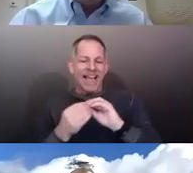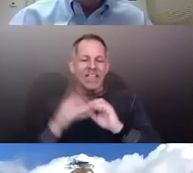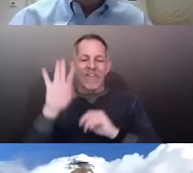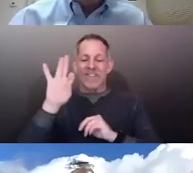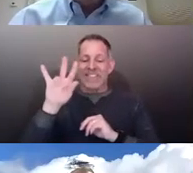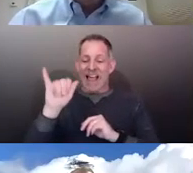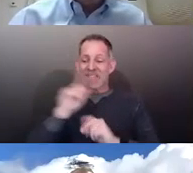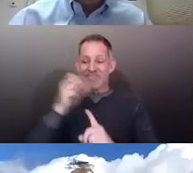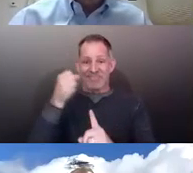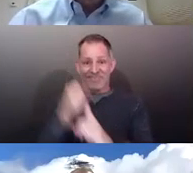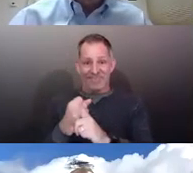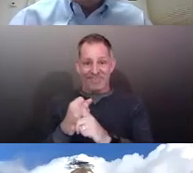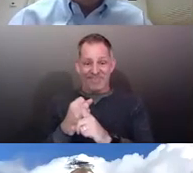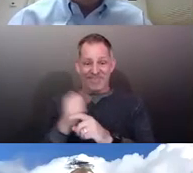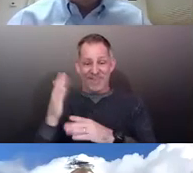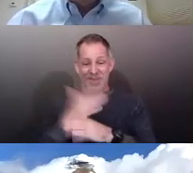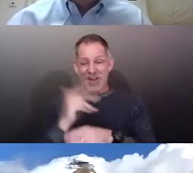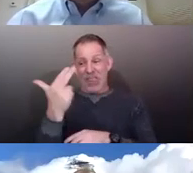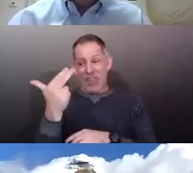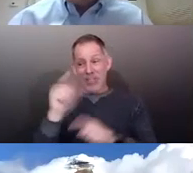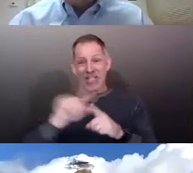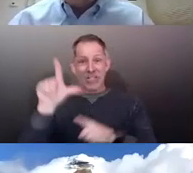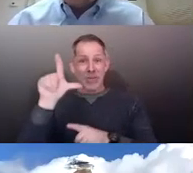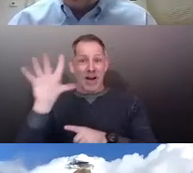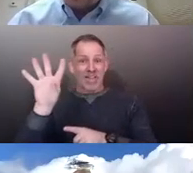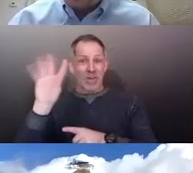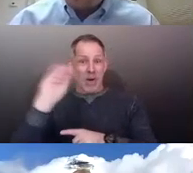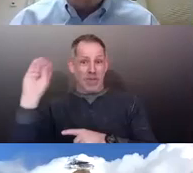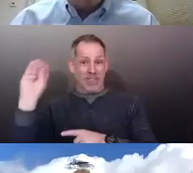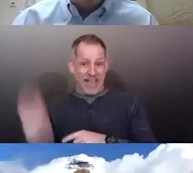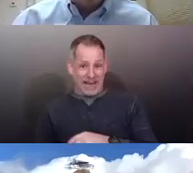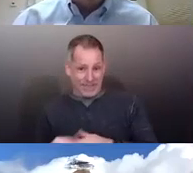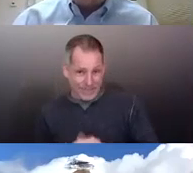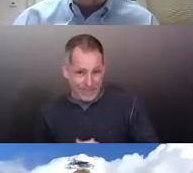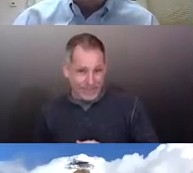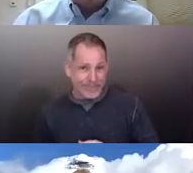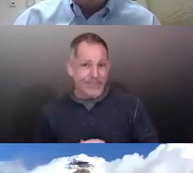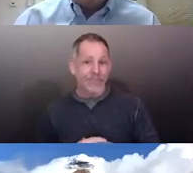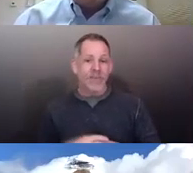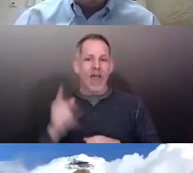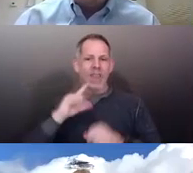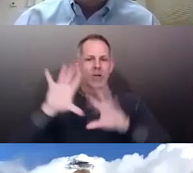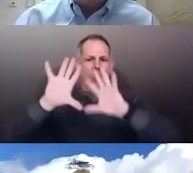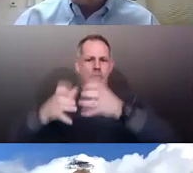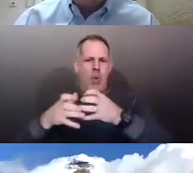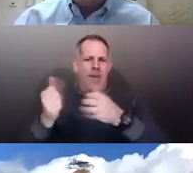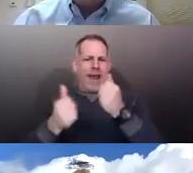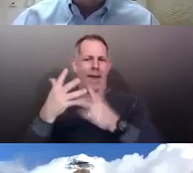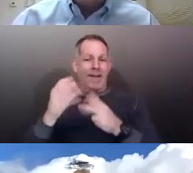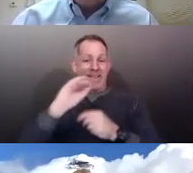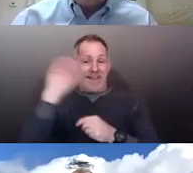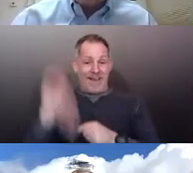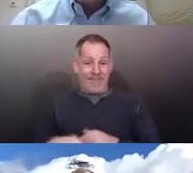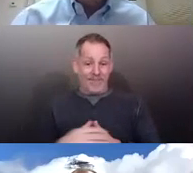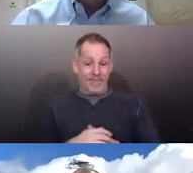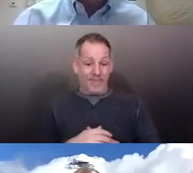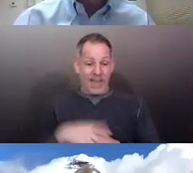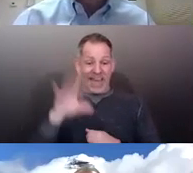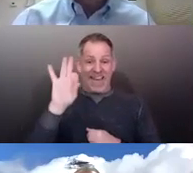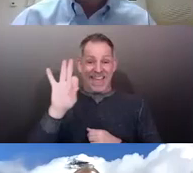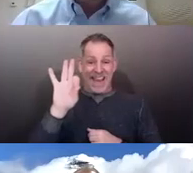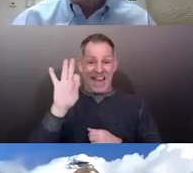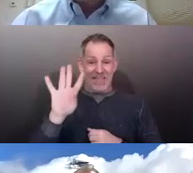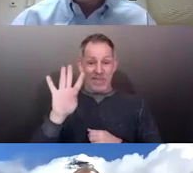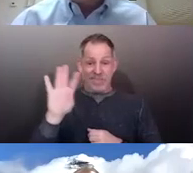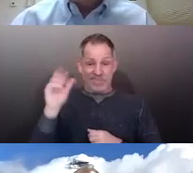in that age group that die. And this is why my 94-year-old dad refuses to come out of his home because he sees that